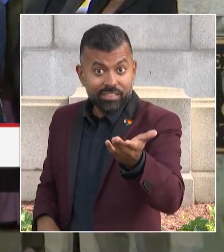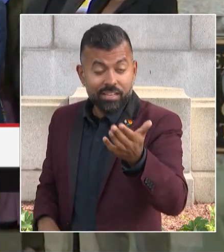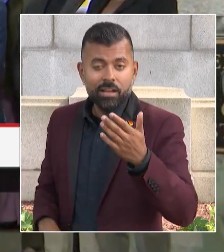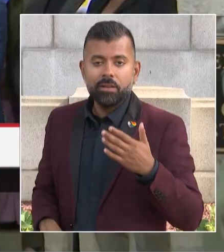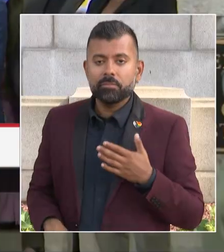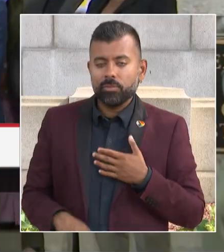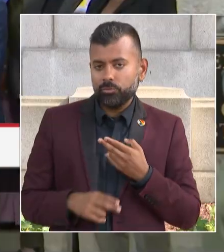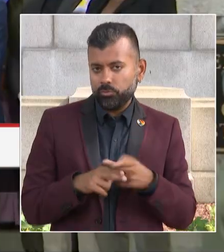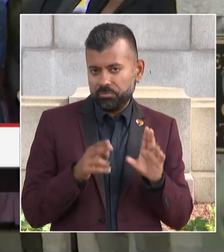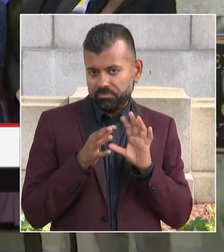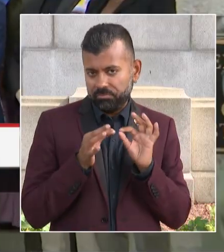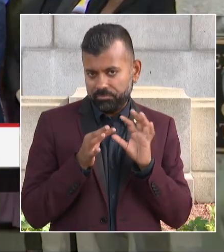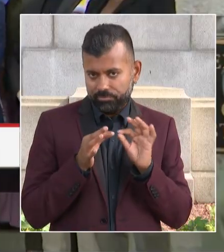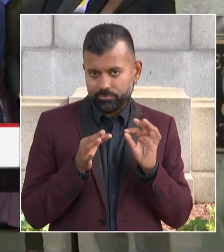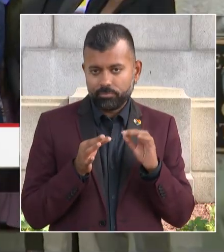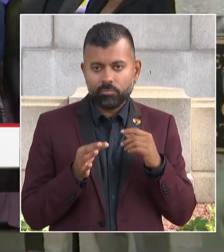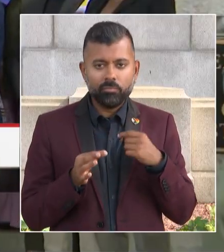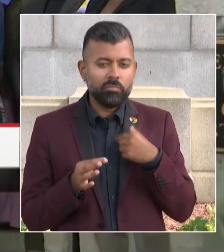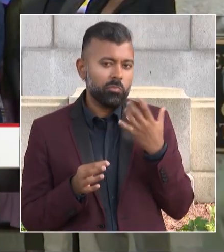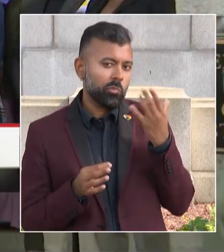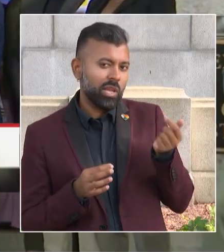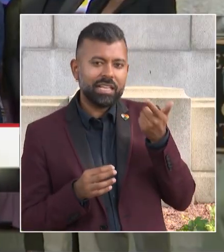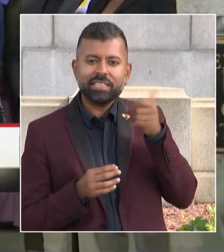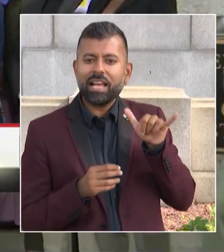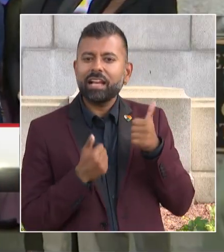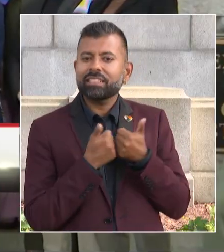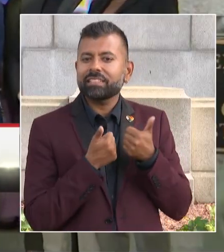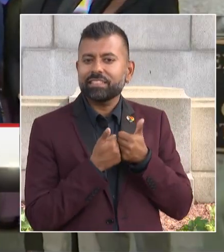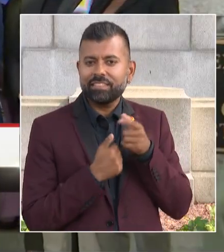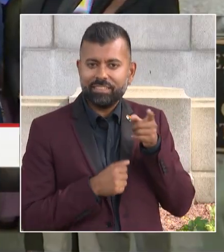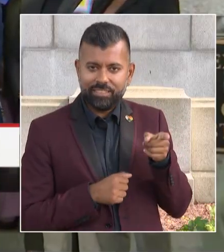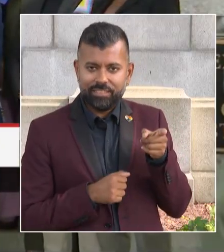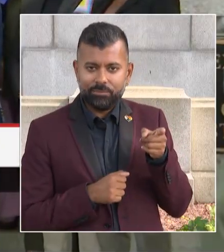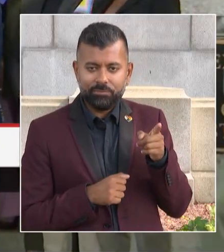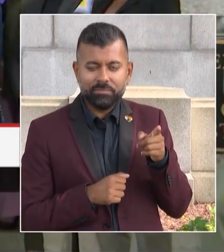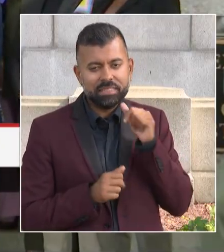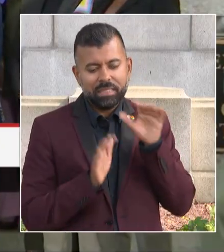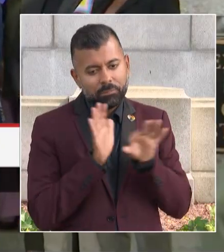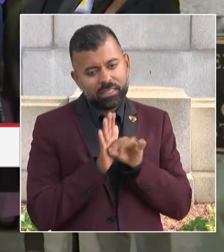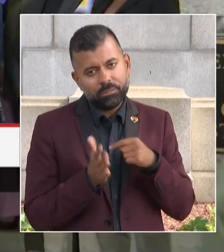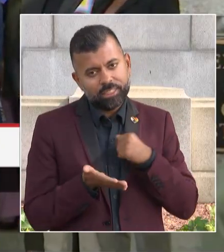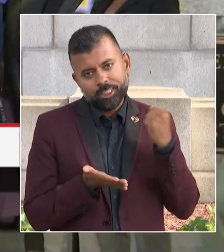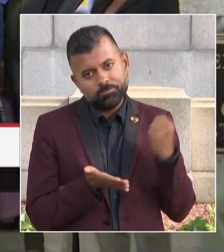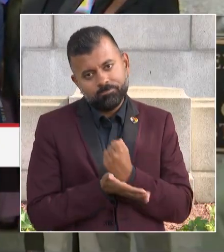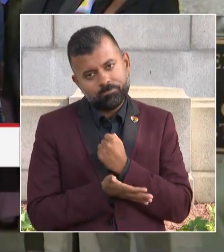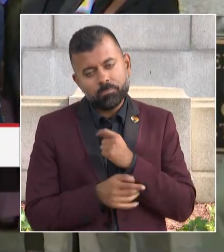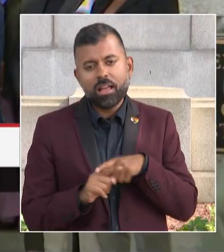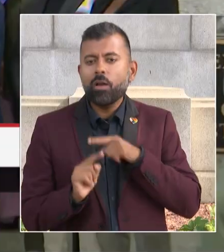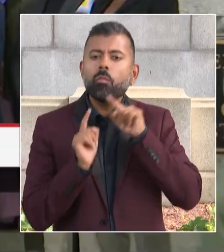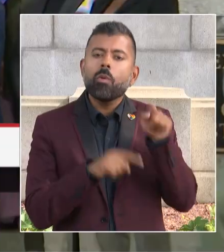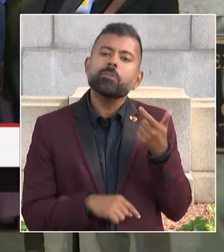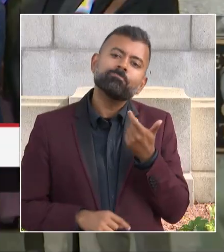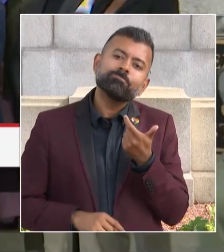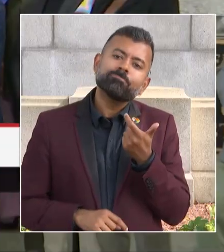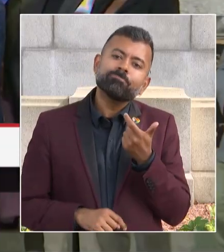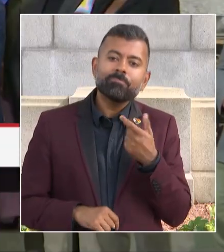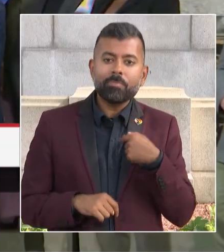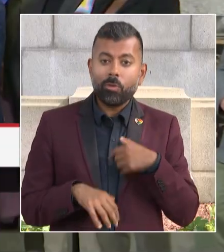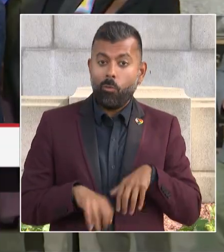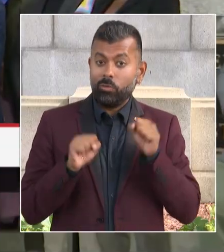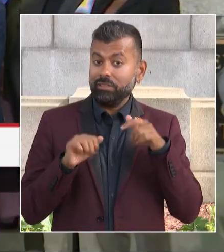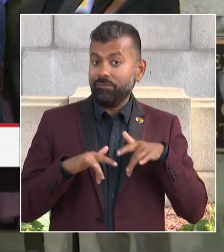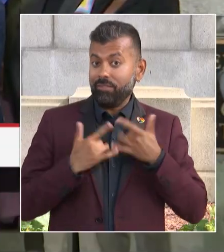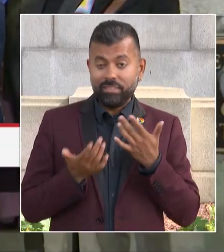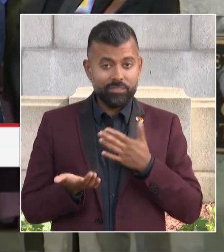gay games, they didn't pick us, but we were going for the gay games. I hosted an event at my house, and I asked all